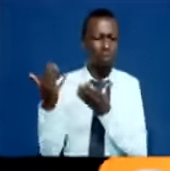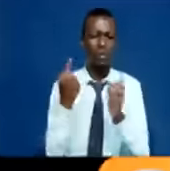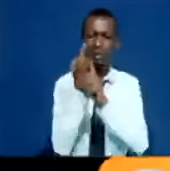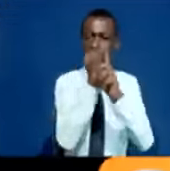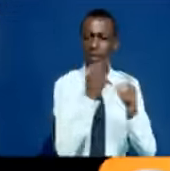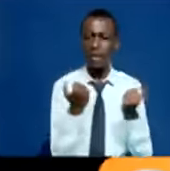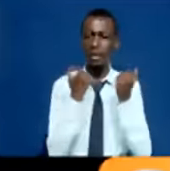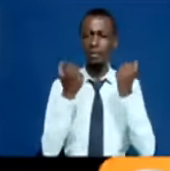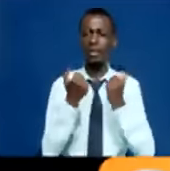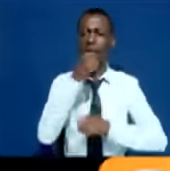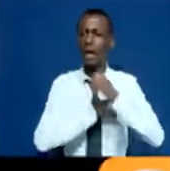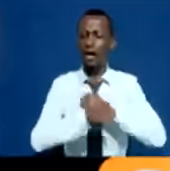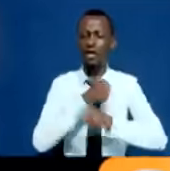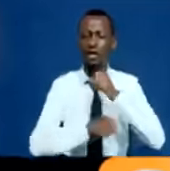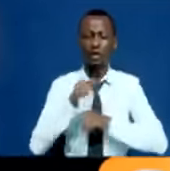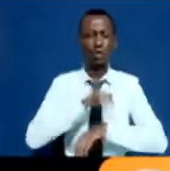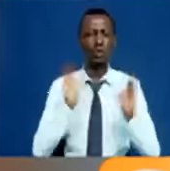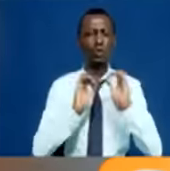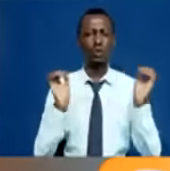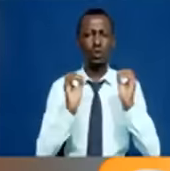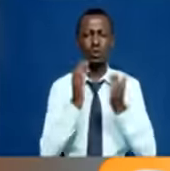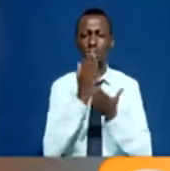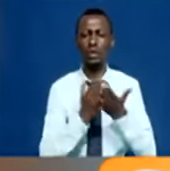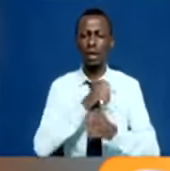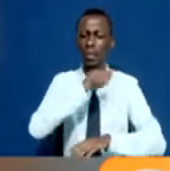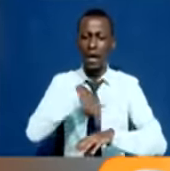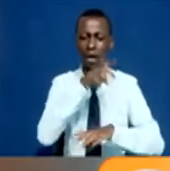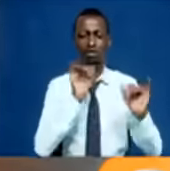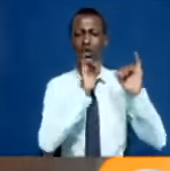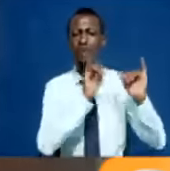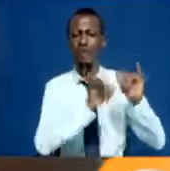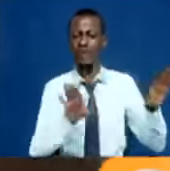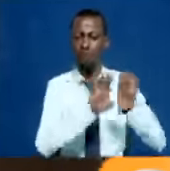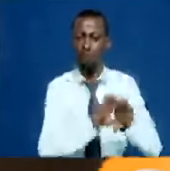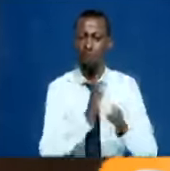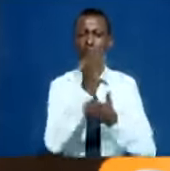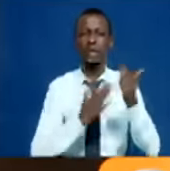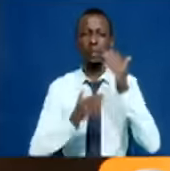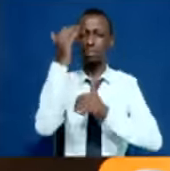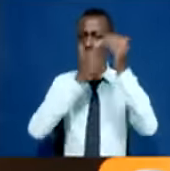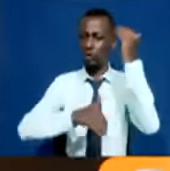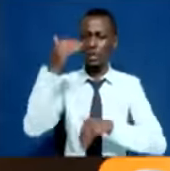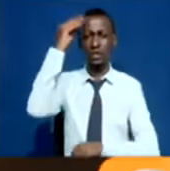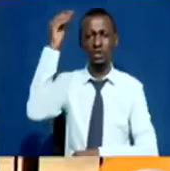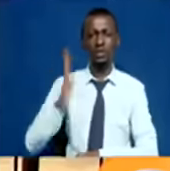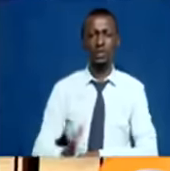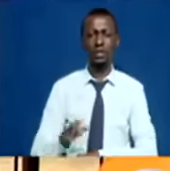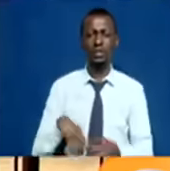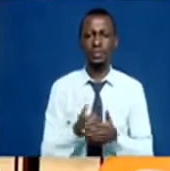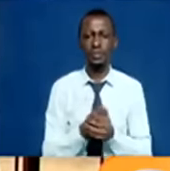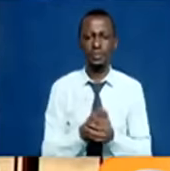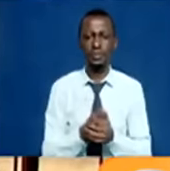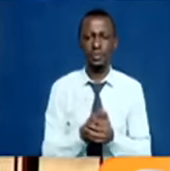and confining them for hours. Some victims were believed to be university students. The first incidence ilikuwa